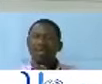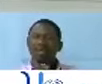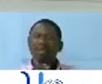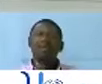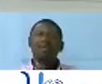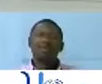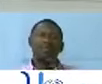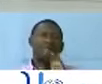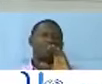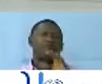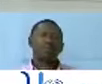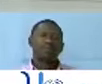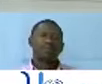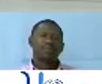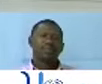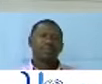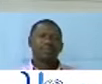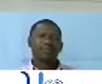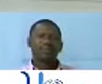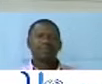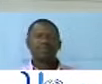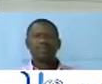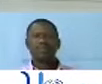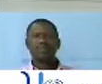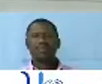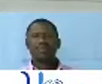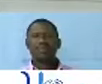ben. Seemingly, I said.